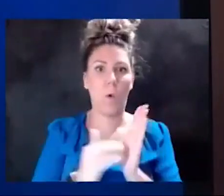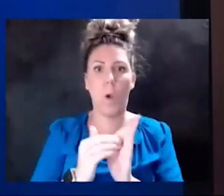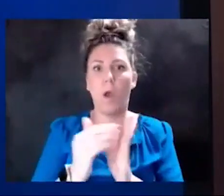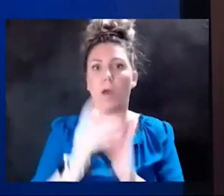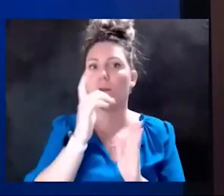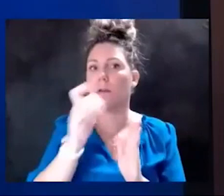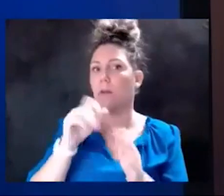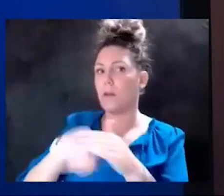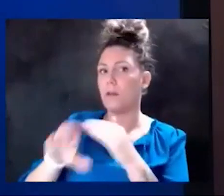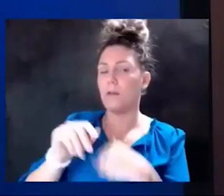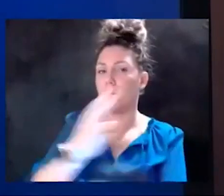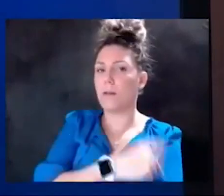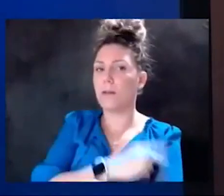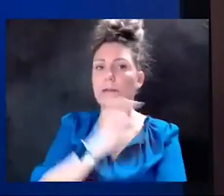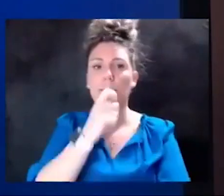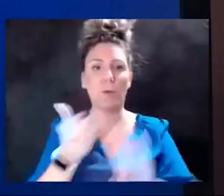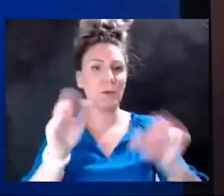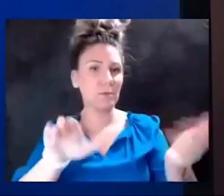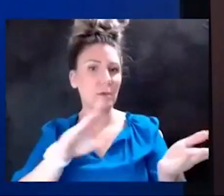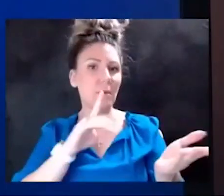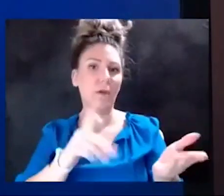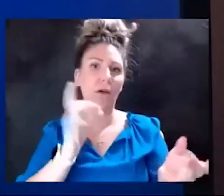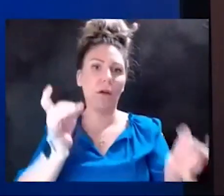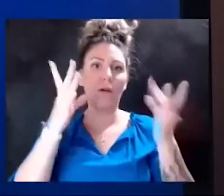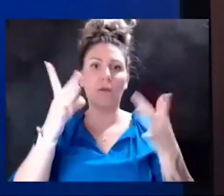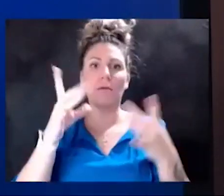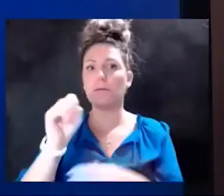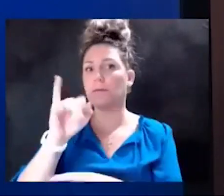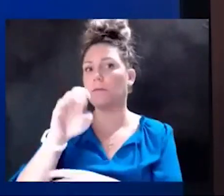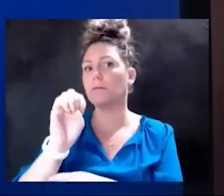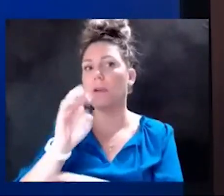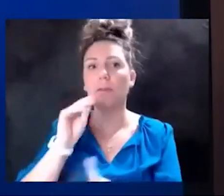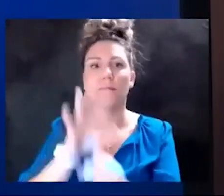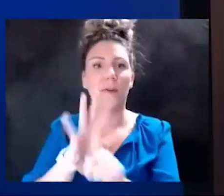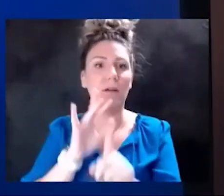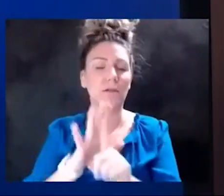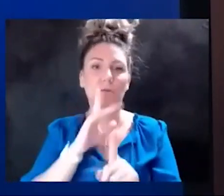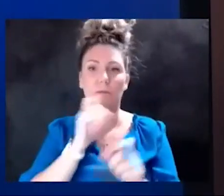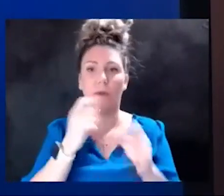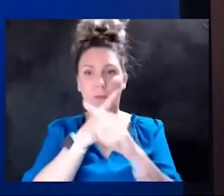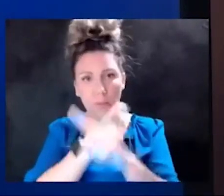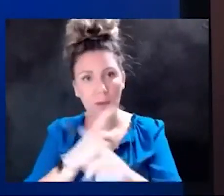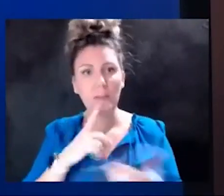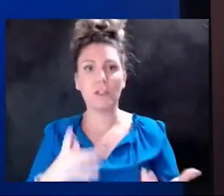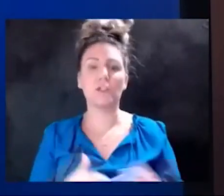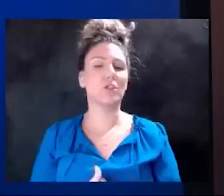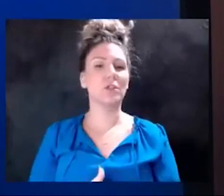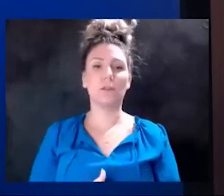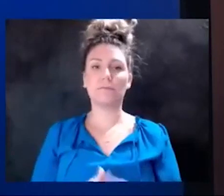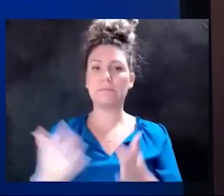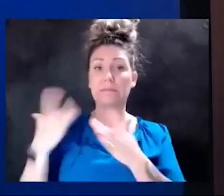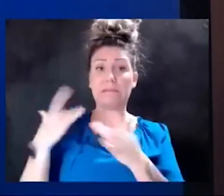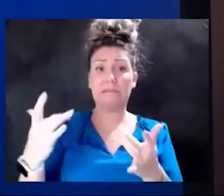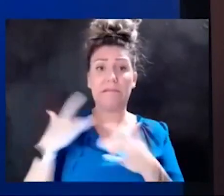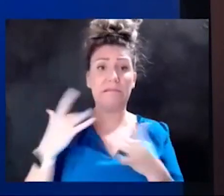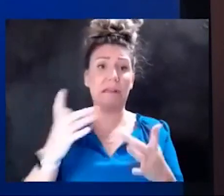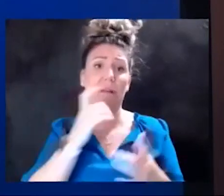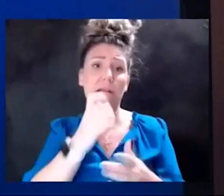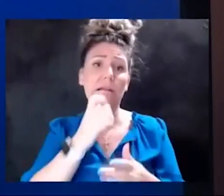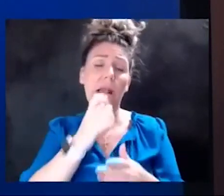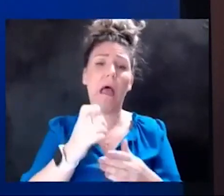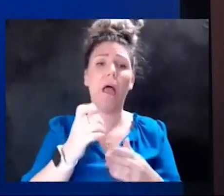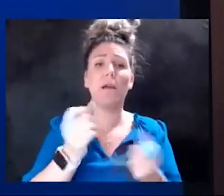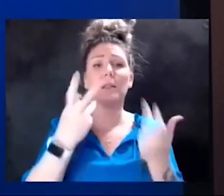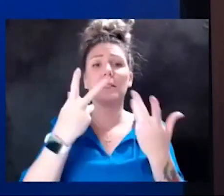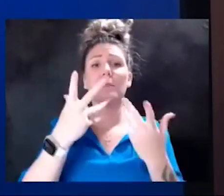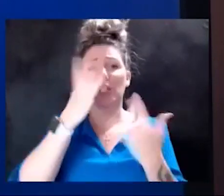hospitalization. They don't die. They don't have terrible side effects. They're not having a lot of complications. And they tend to shed a lot less virus. And if they do get turned